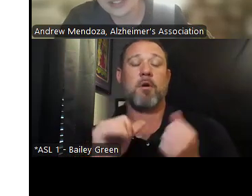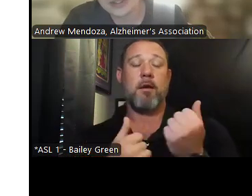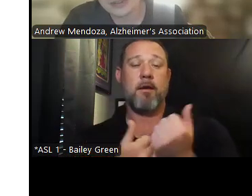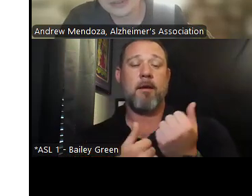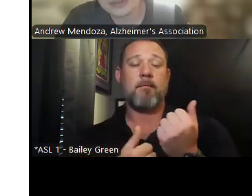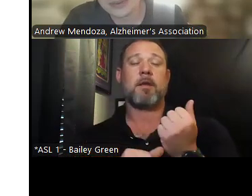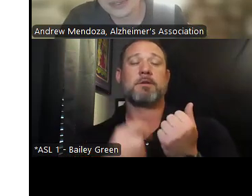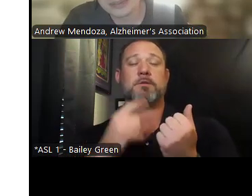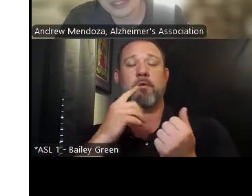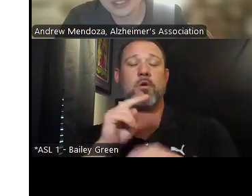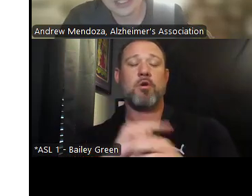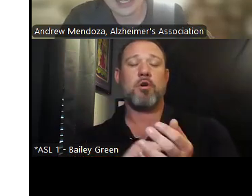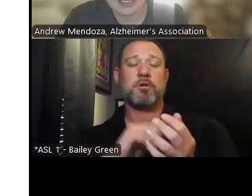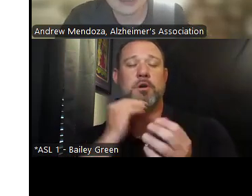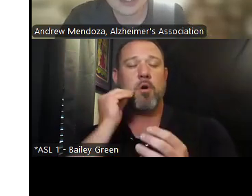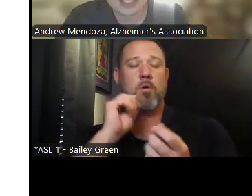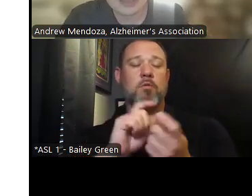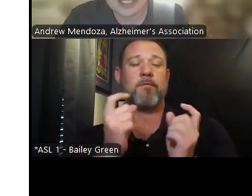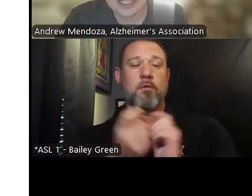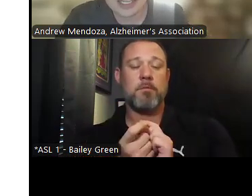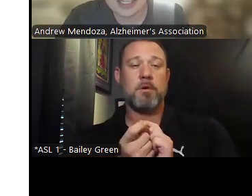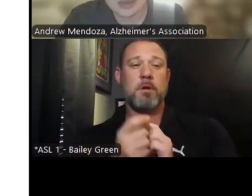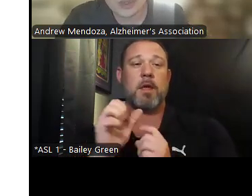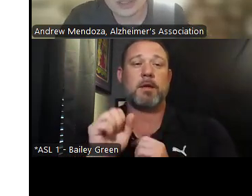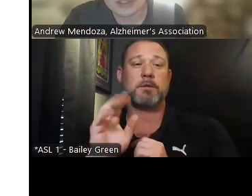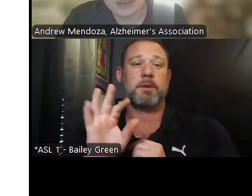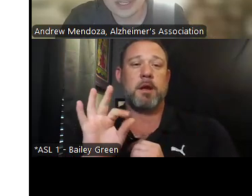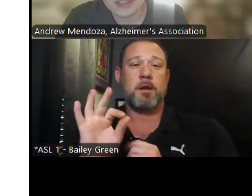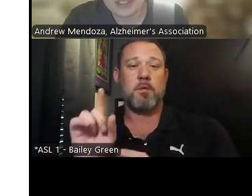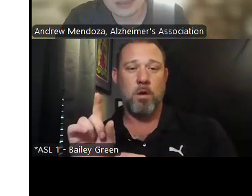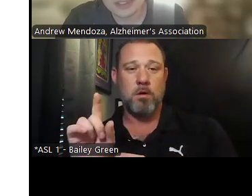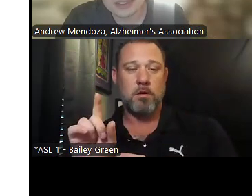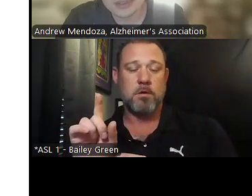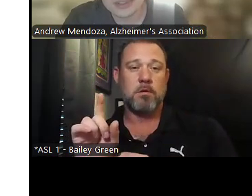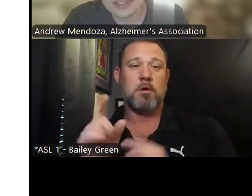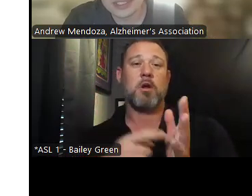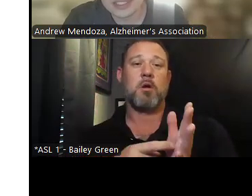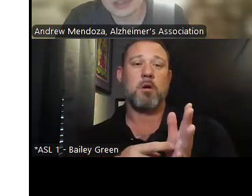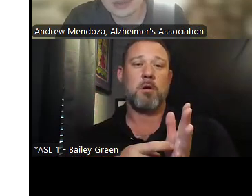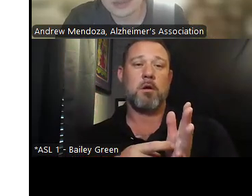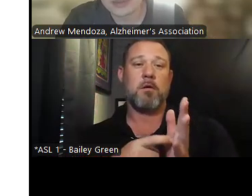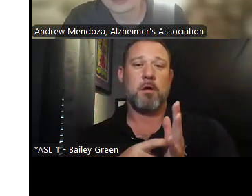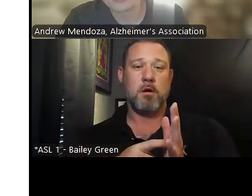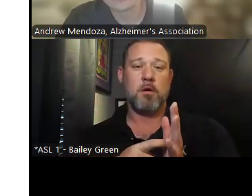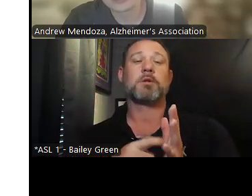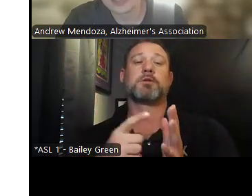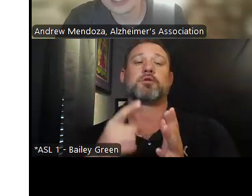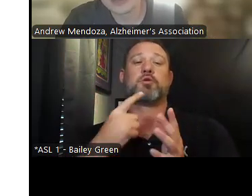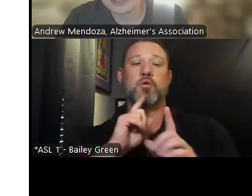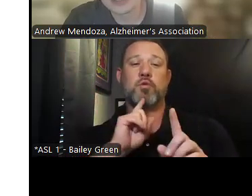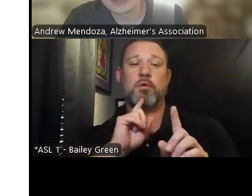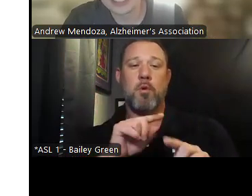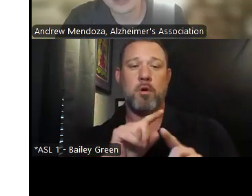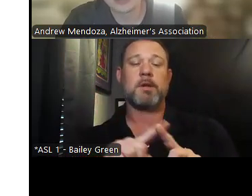for Nursing Home Reform. So SB 991 requires the Department of Social Services to report the specific types